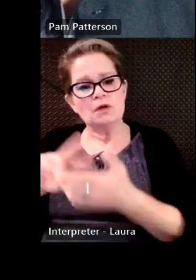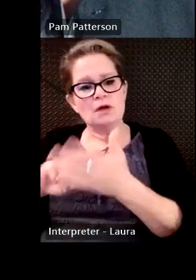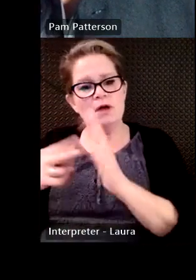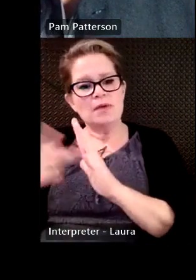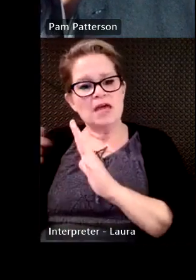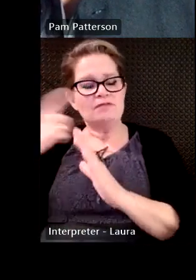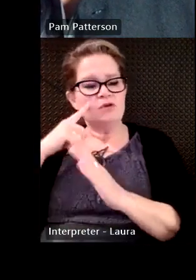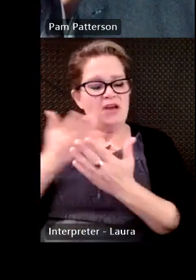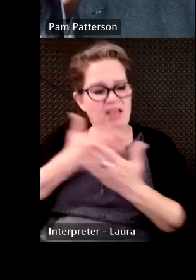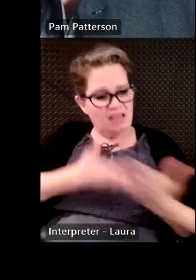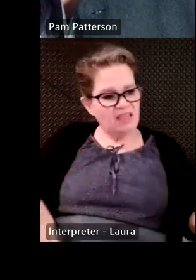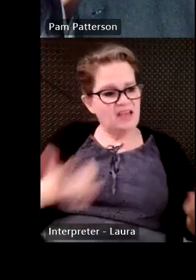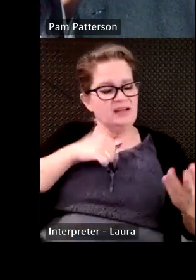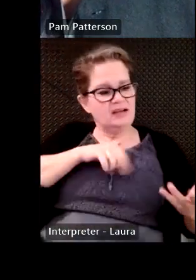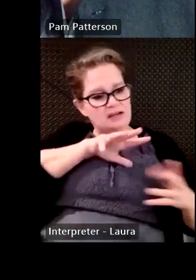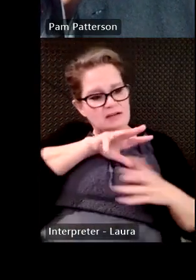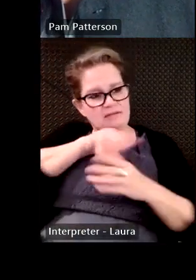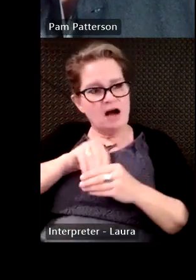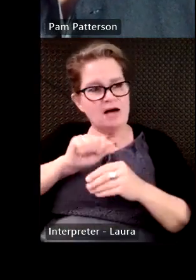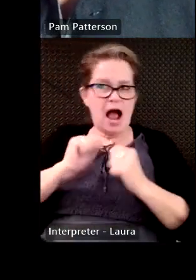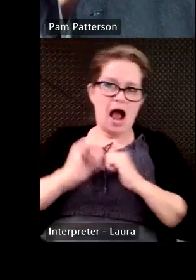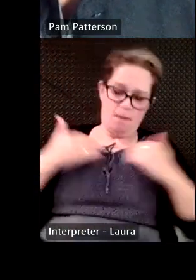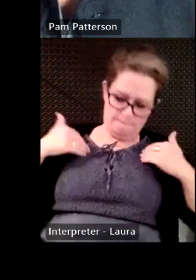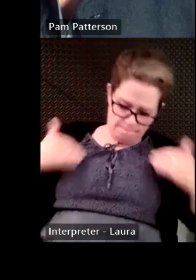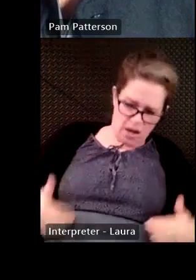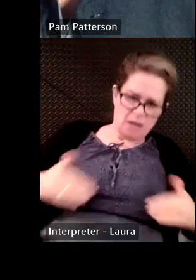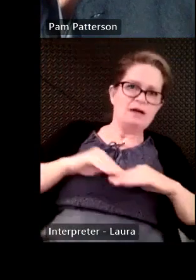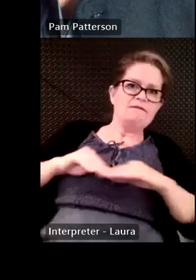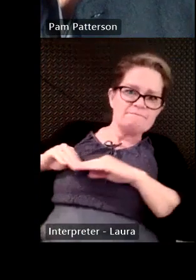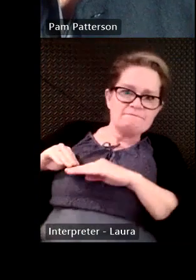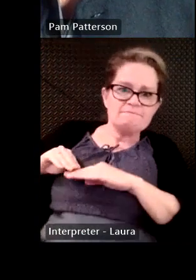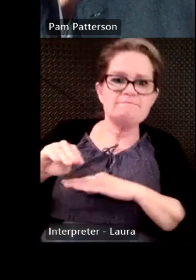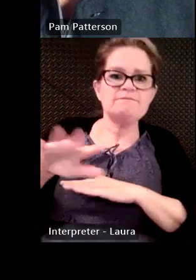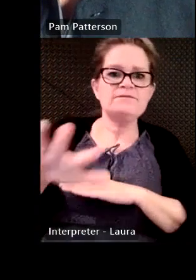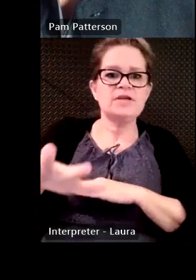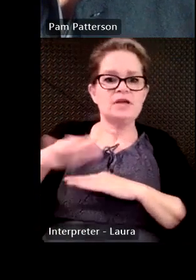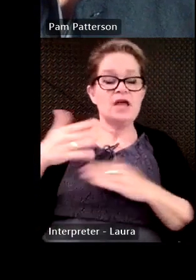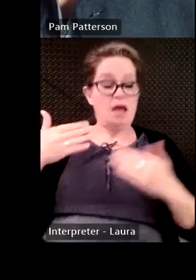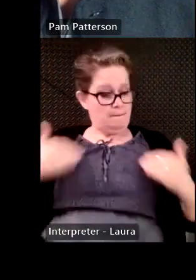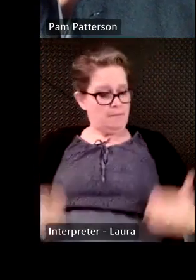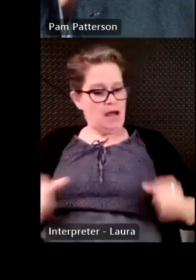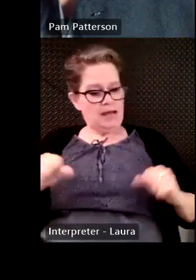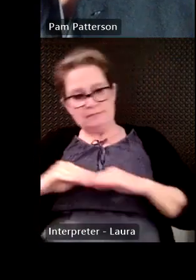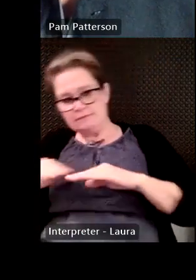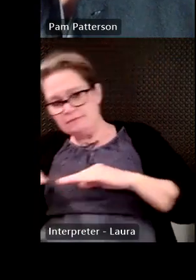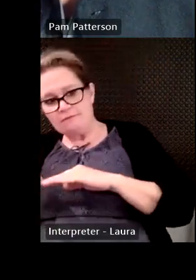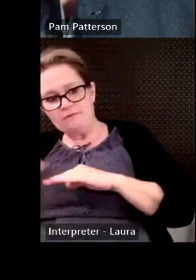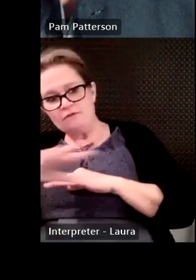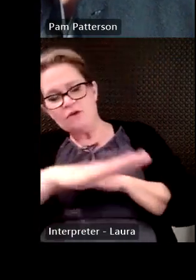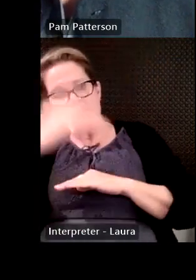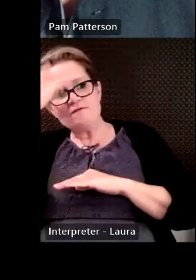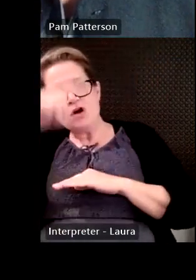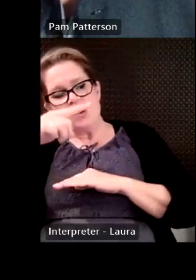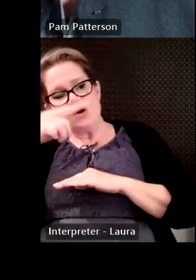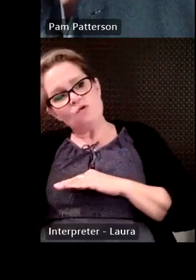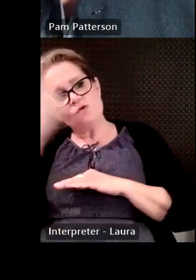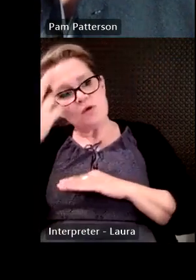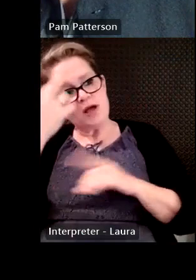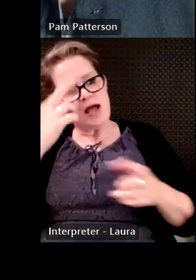created inaccessibility in the first place? What can a body do to realize its desire for liberatory and